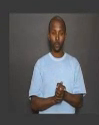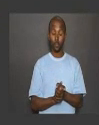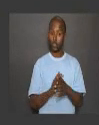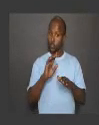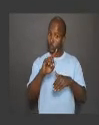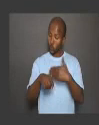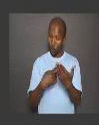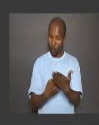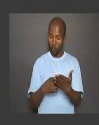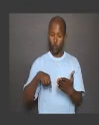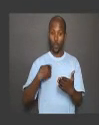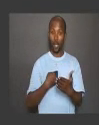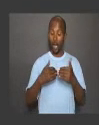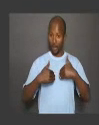c.